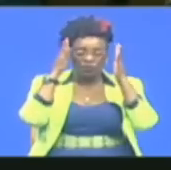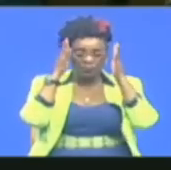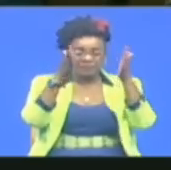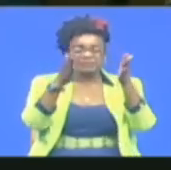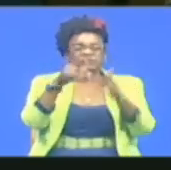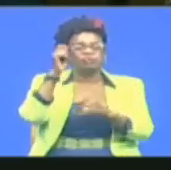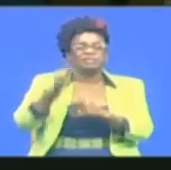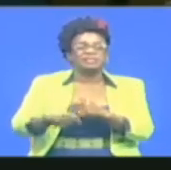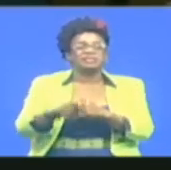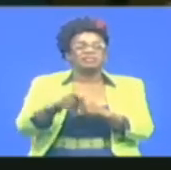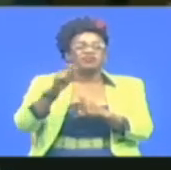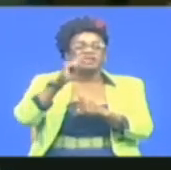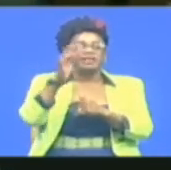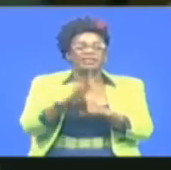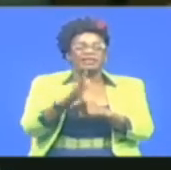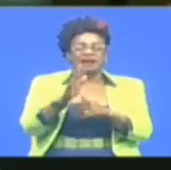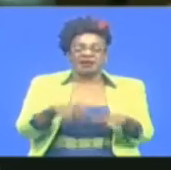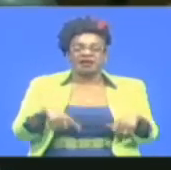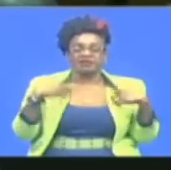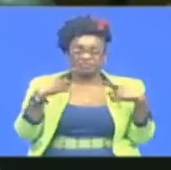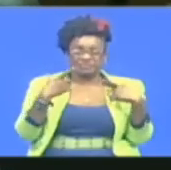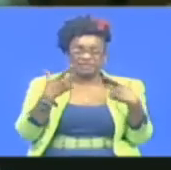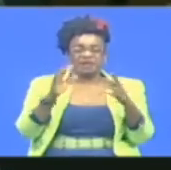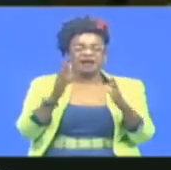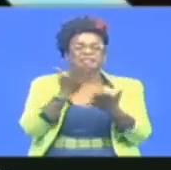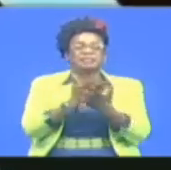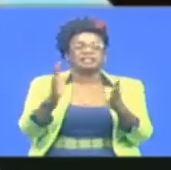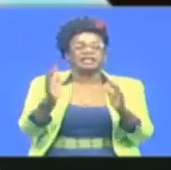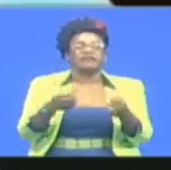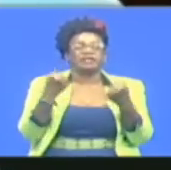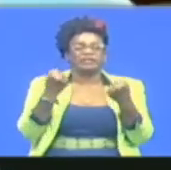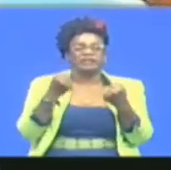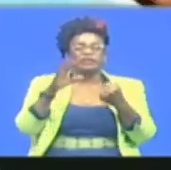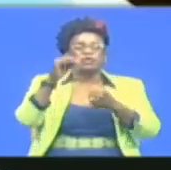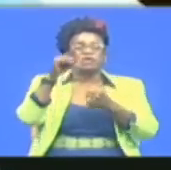the Kenyan taxpayer lies in asset recovery. Olive Burrows, NTV.